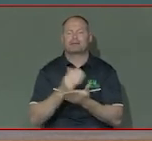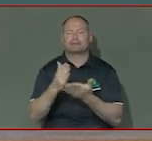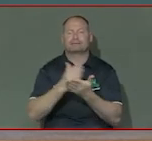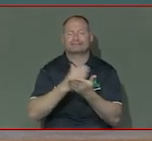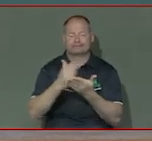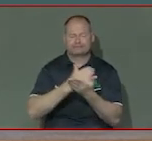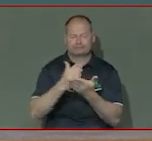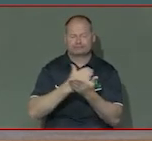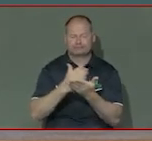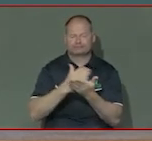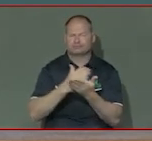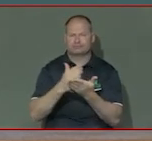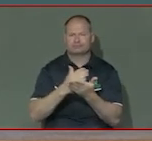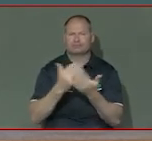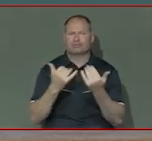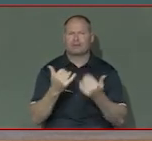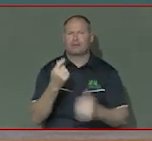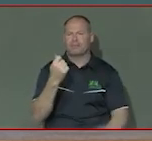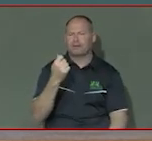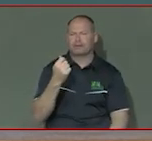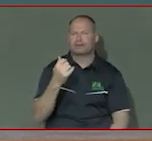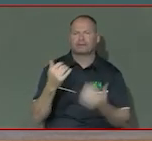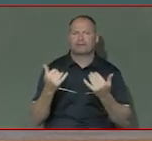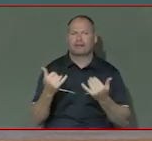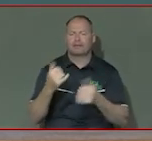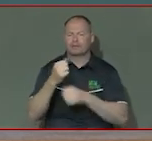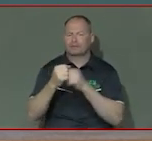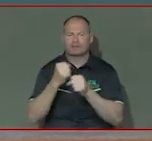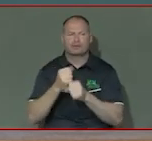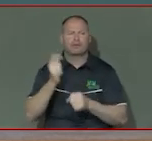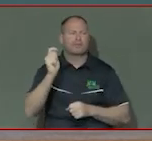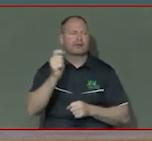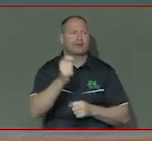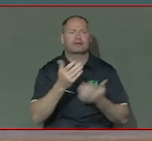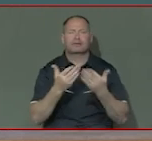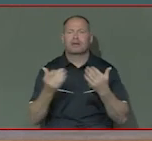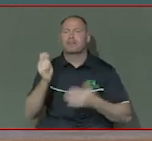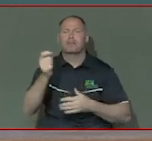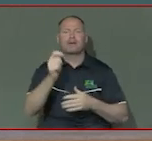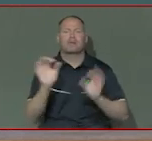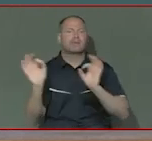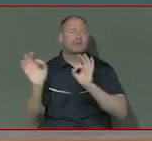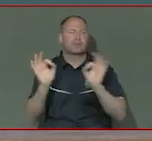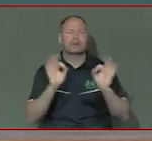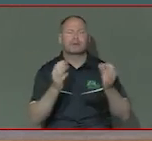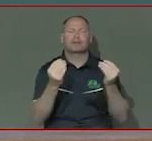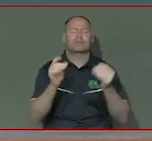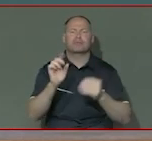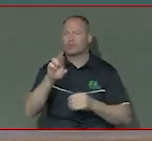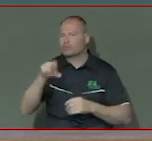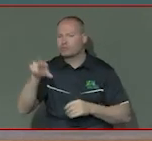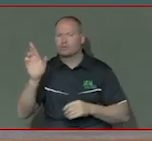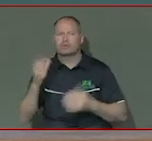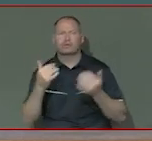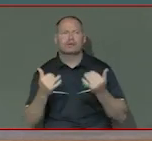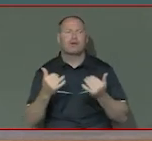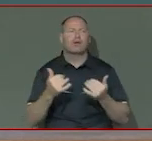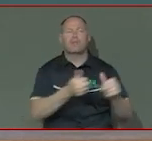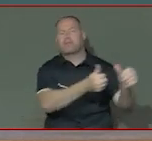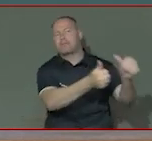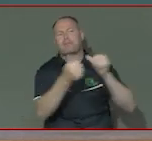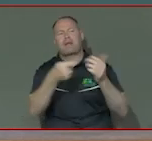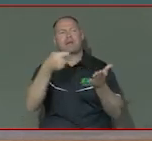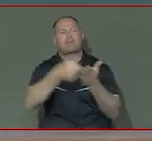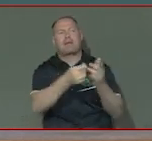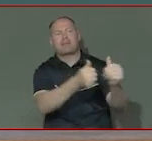price, what price must you issue the shares? Did they pay a correct figure for the shares? The buyback of shares, the shares were bought back